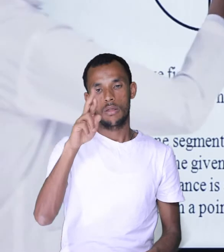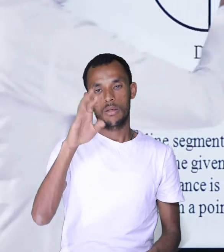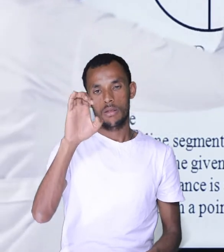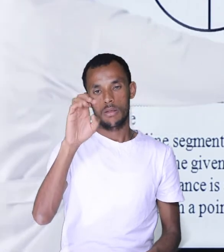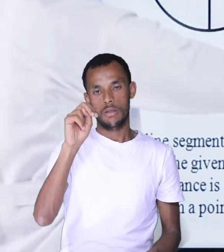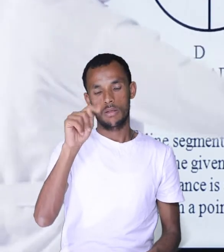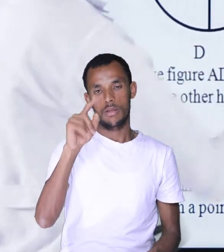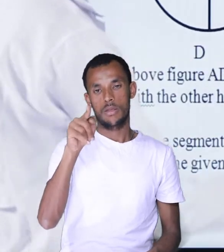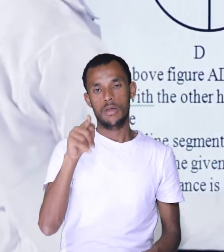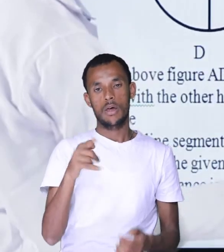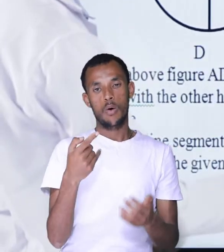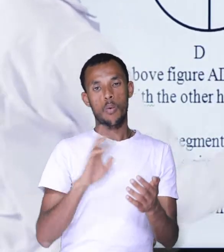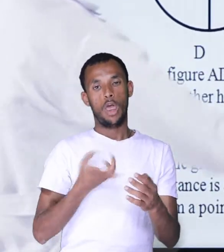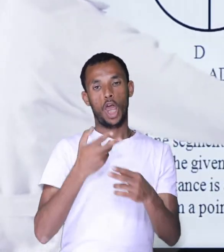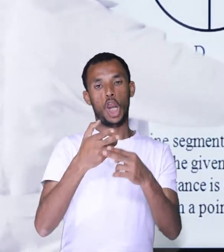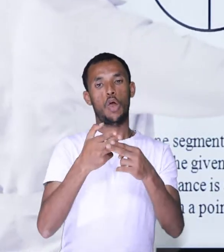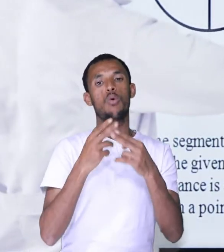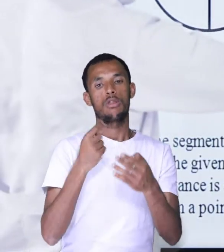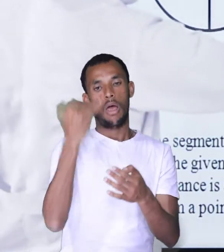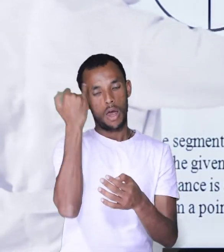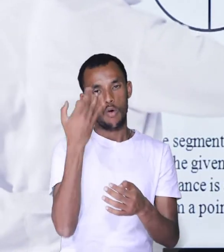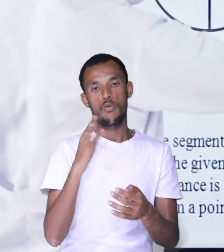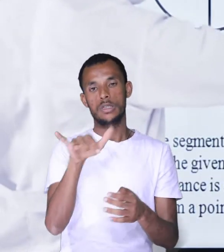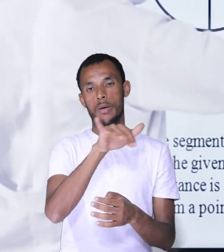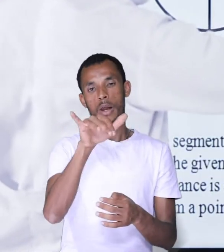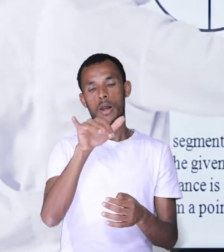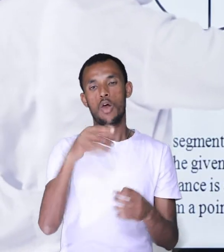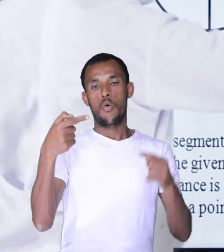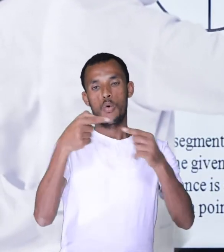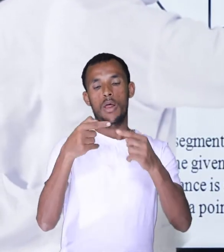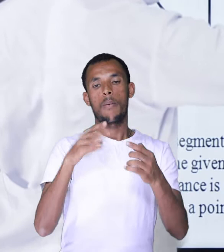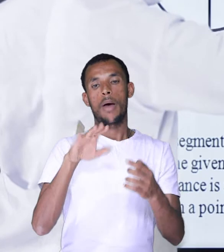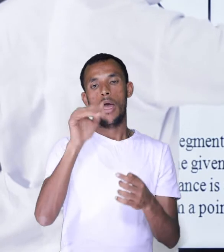Even you can recall the idea of similarity. They are congruent by